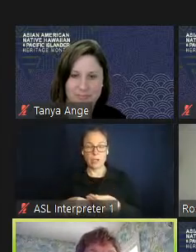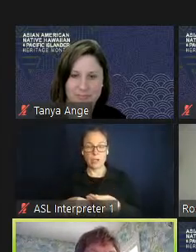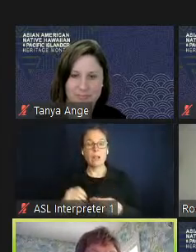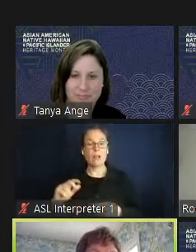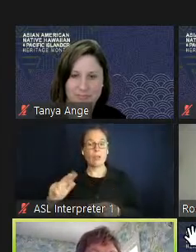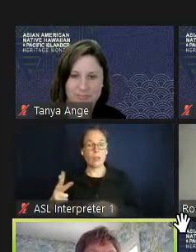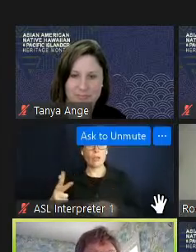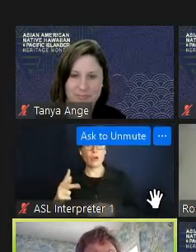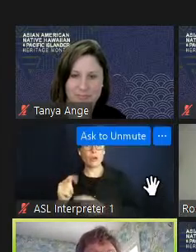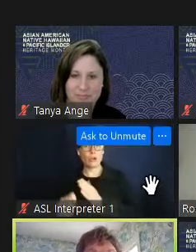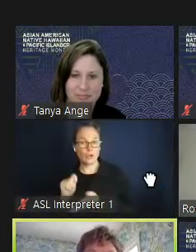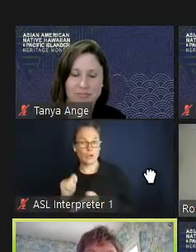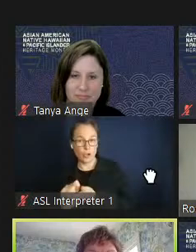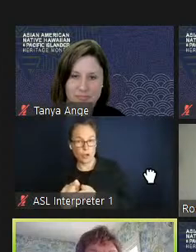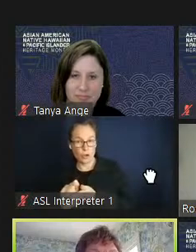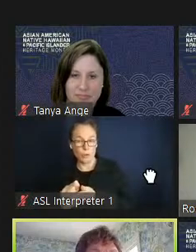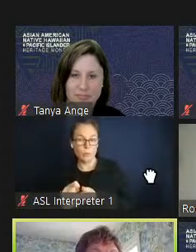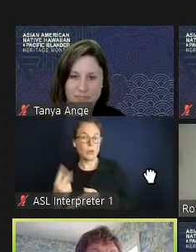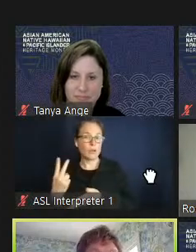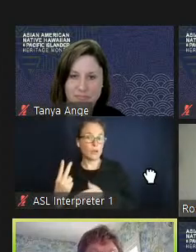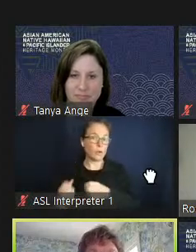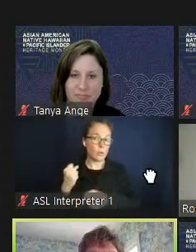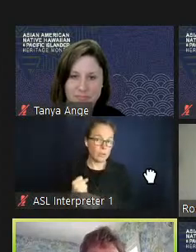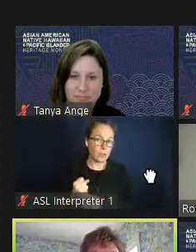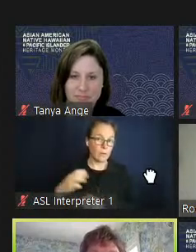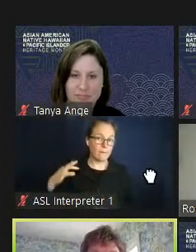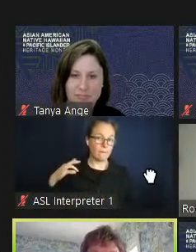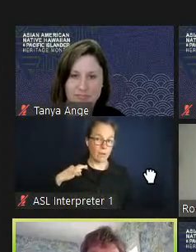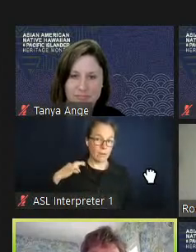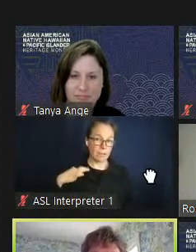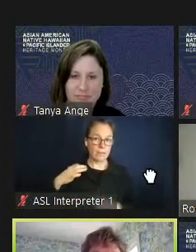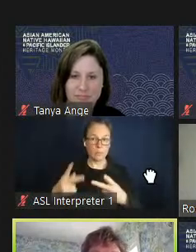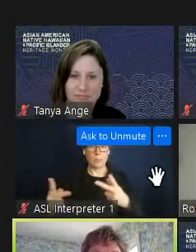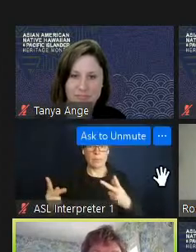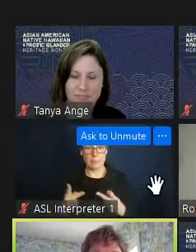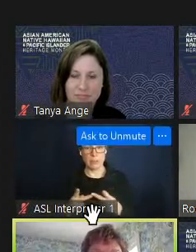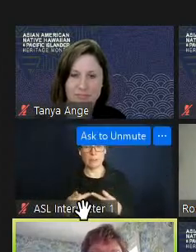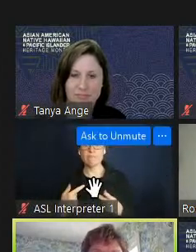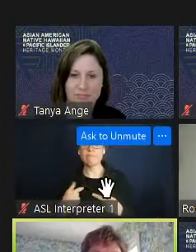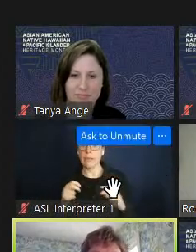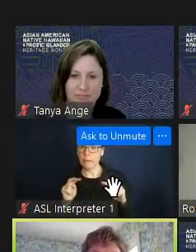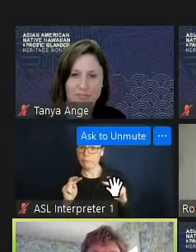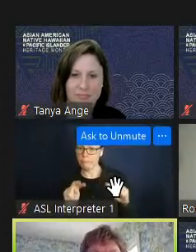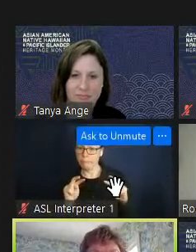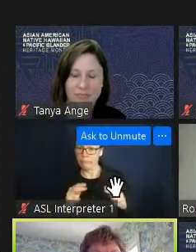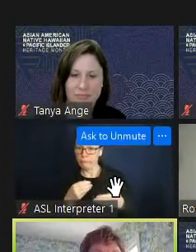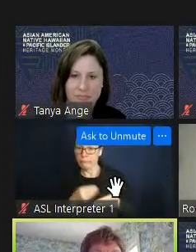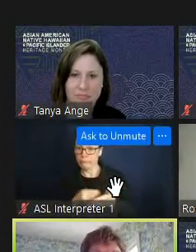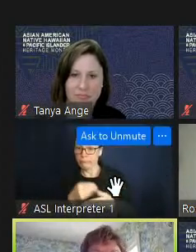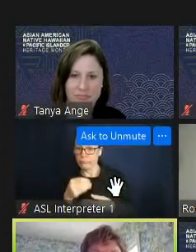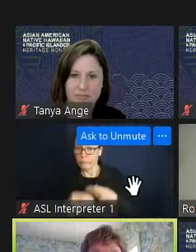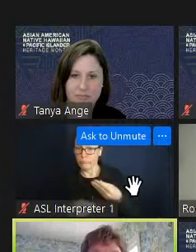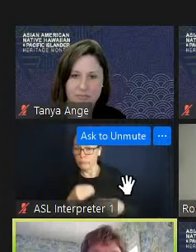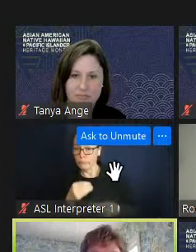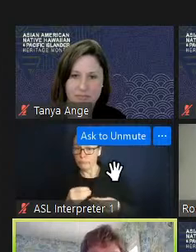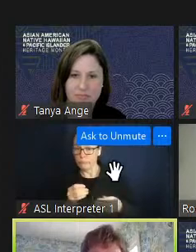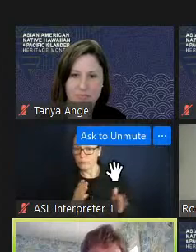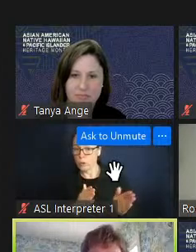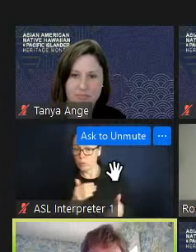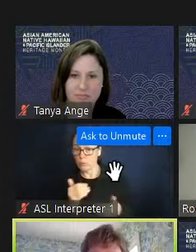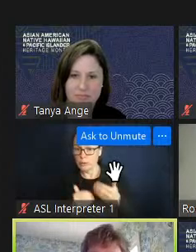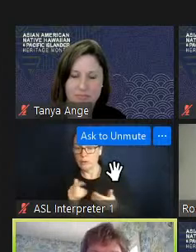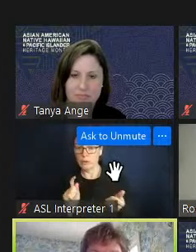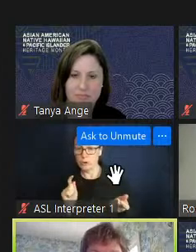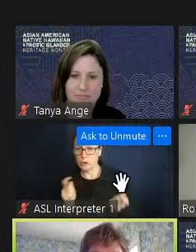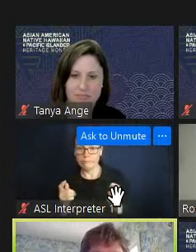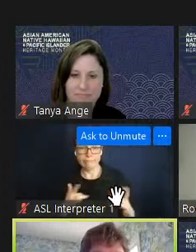2-year volunteer position. And I too have watched the budget process change, and I'm excited to see the results of this year's